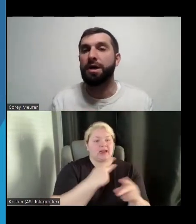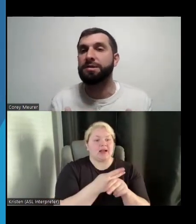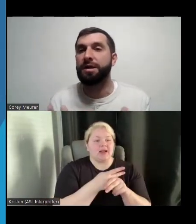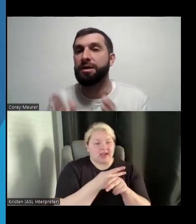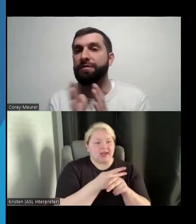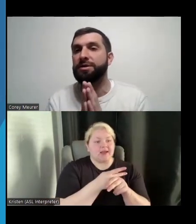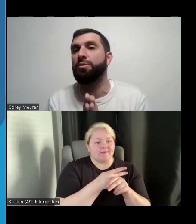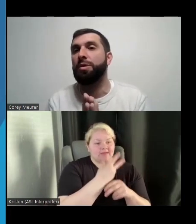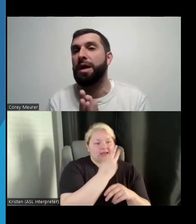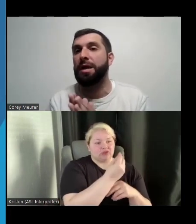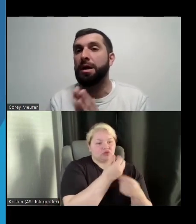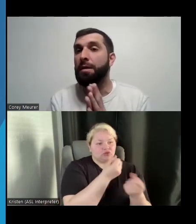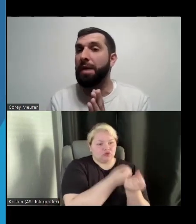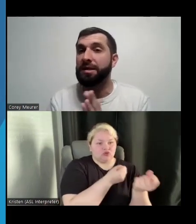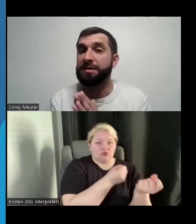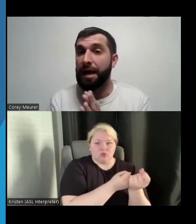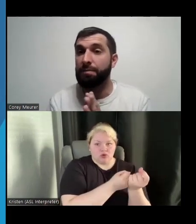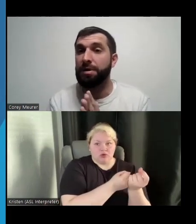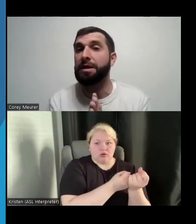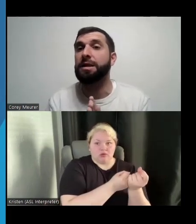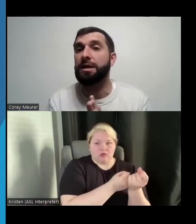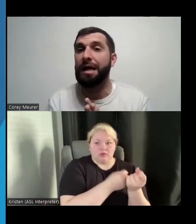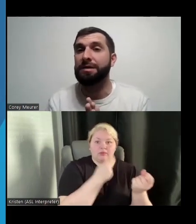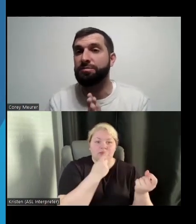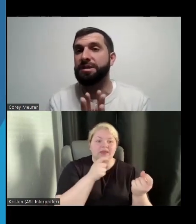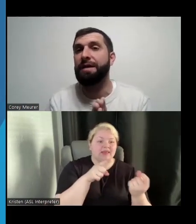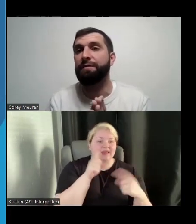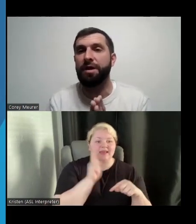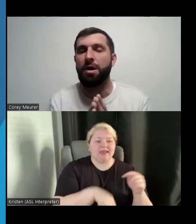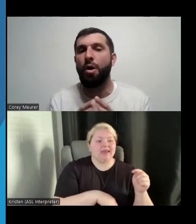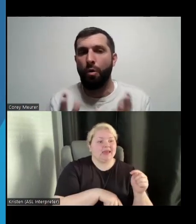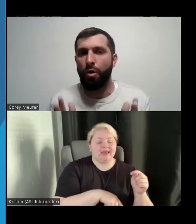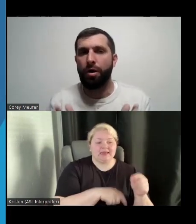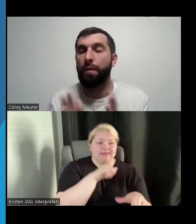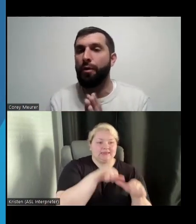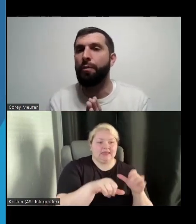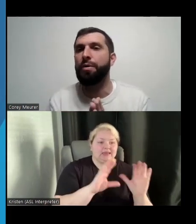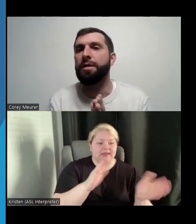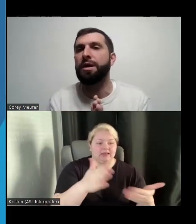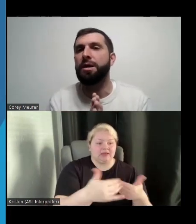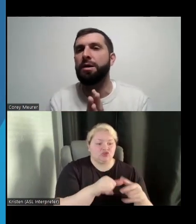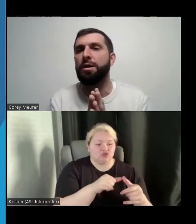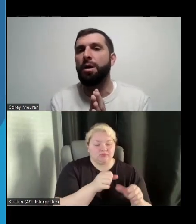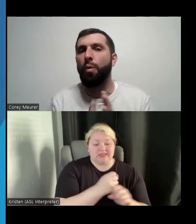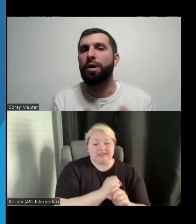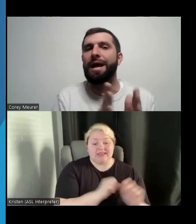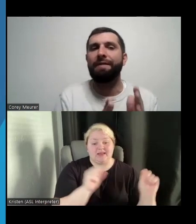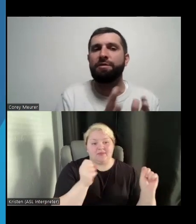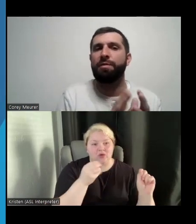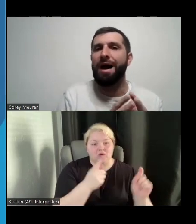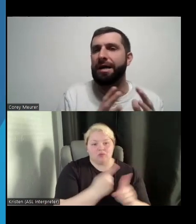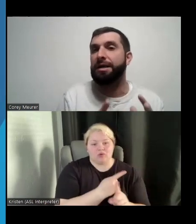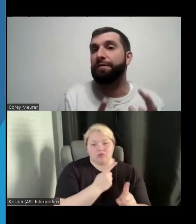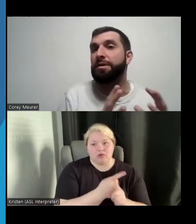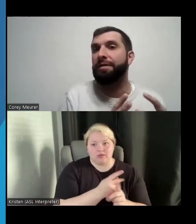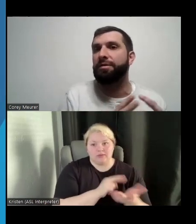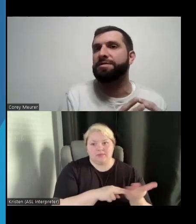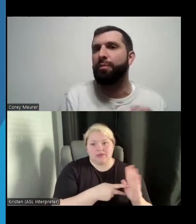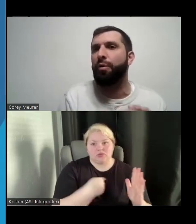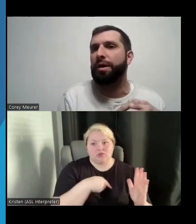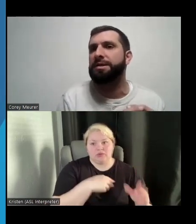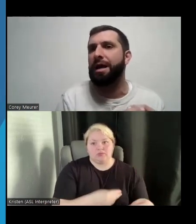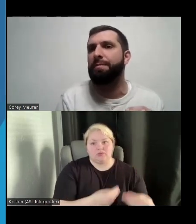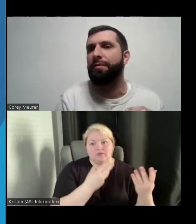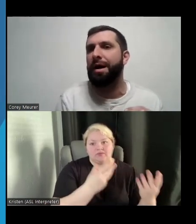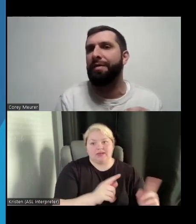support because the individual can't maintain being in the classroom safely or appropriately. We're going to have to provide a different level